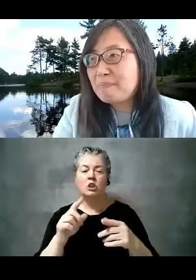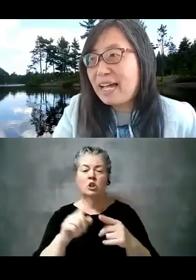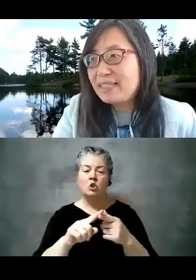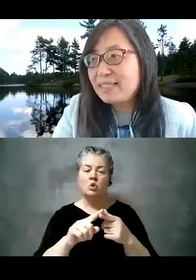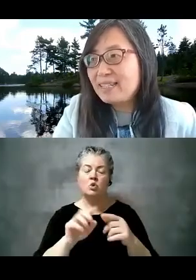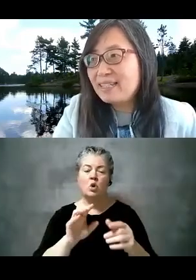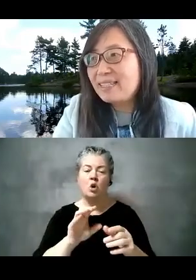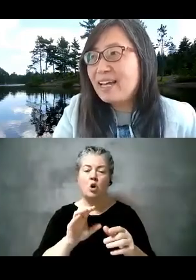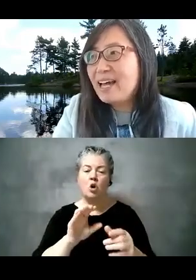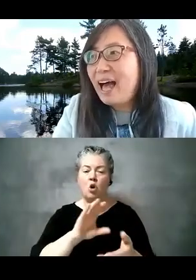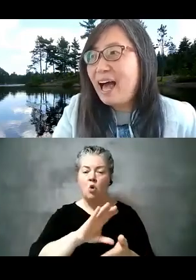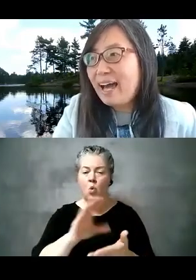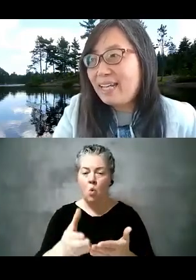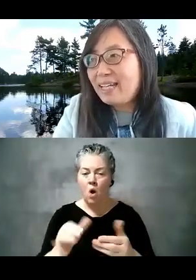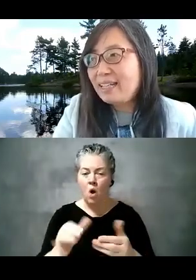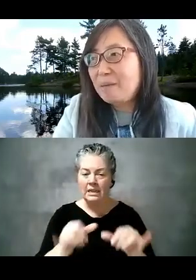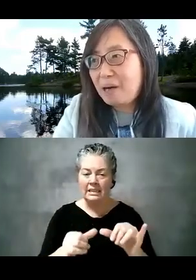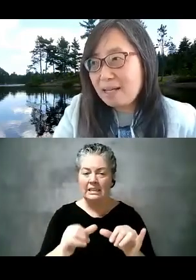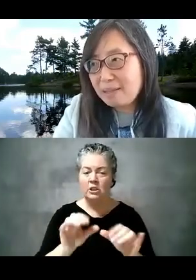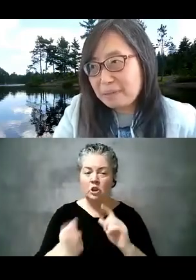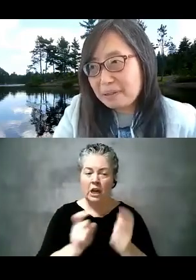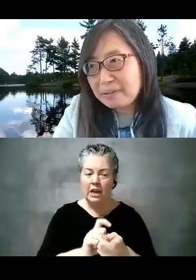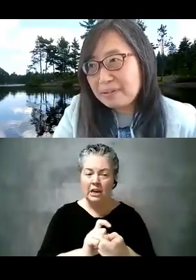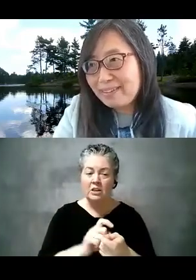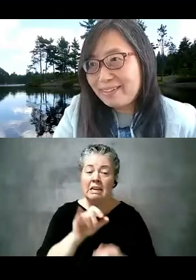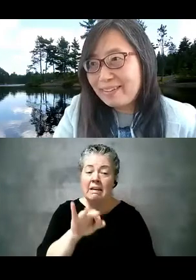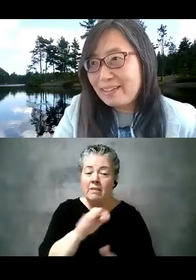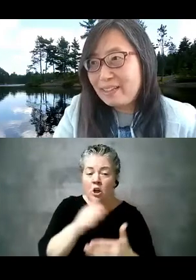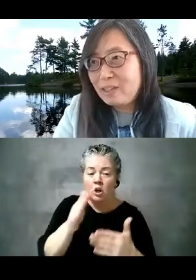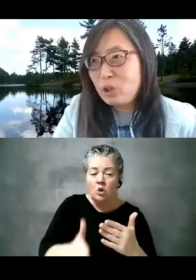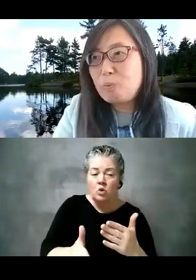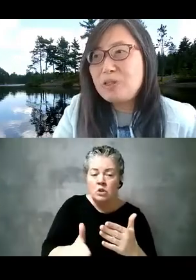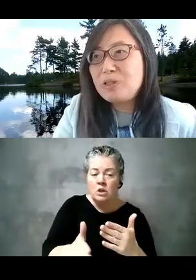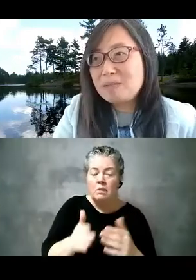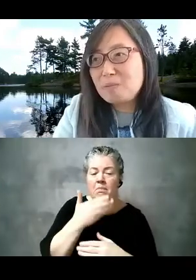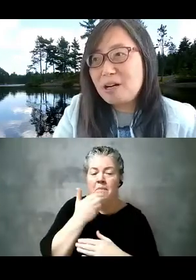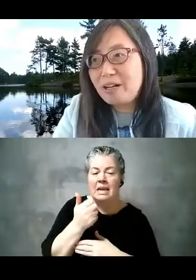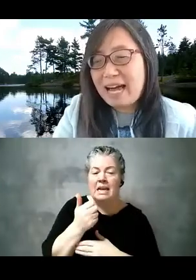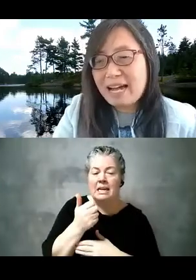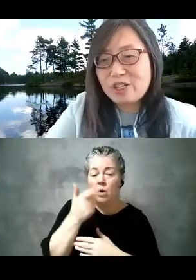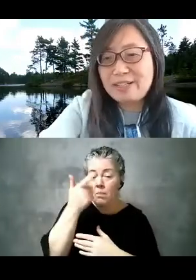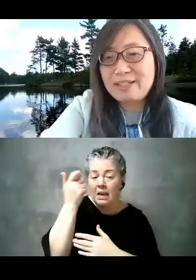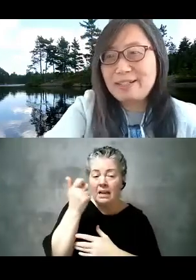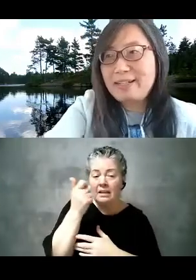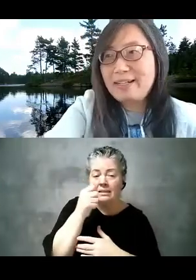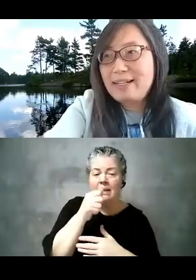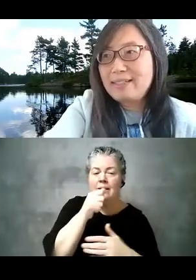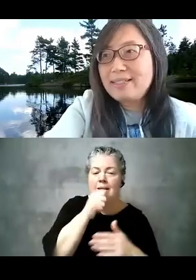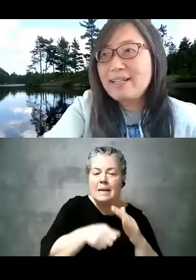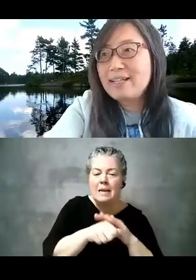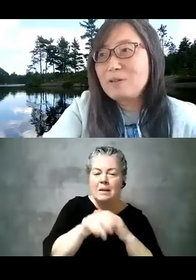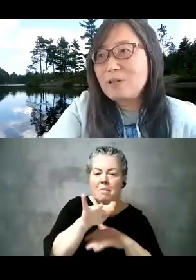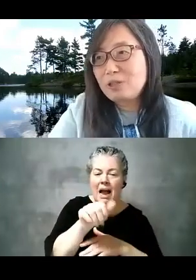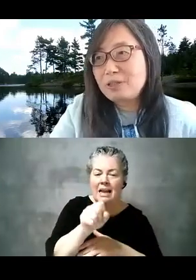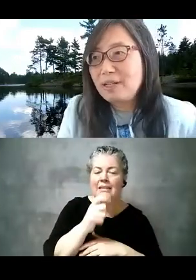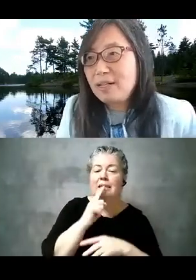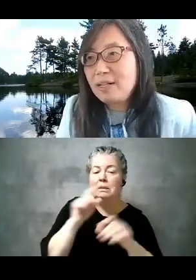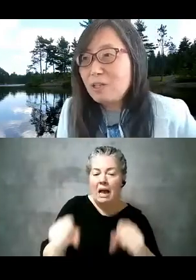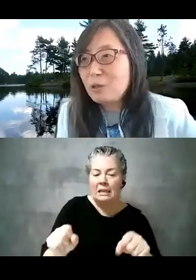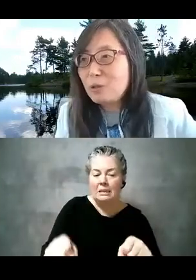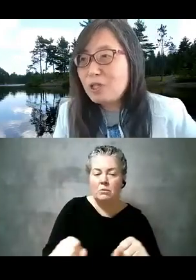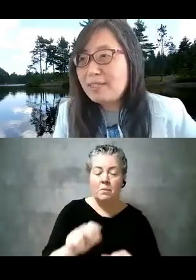hidden bias is highly plausible. Do you put in small or large? The second